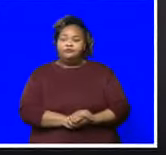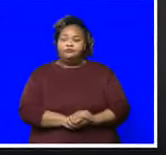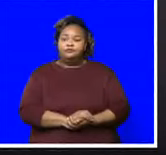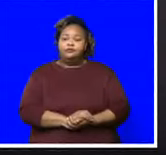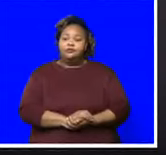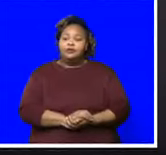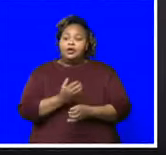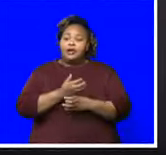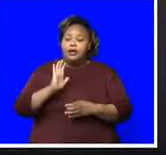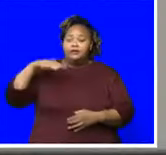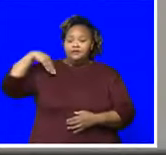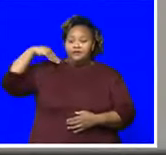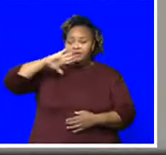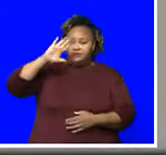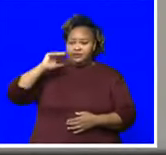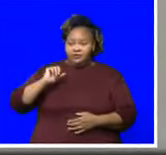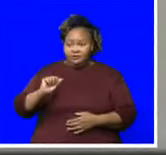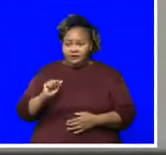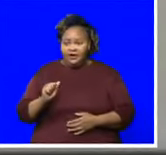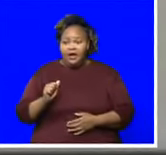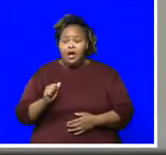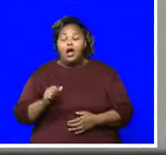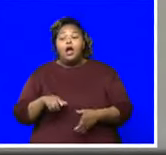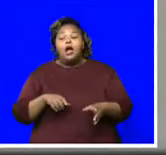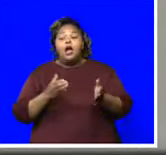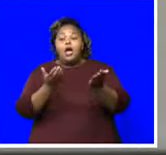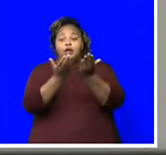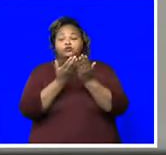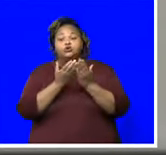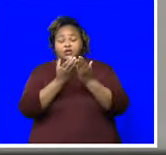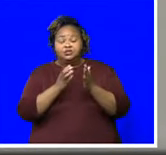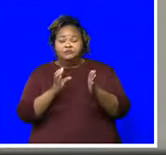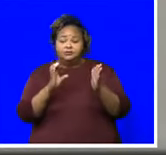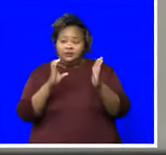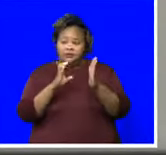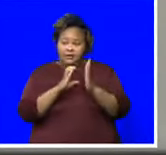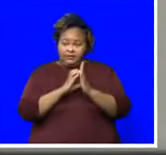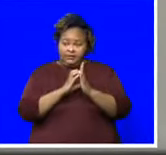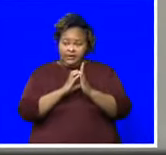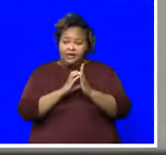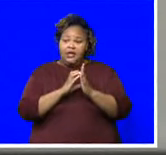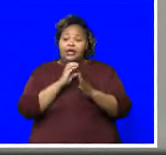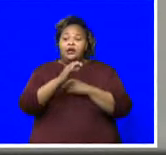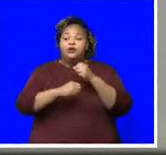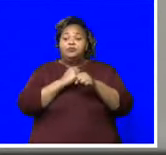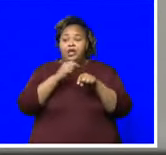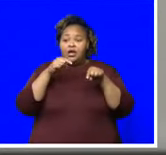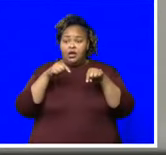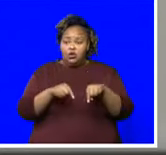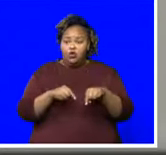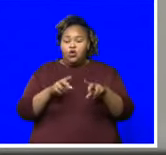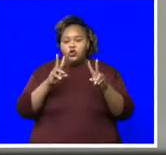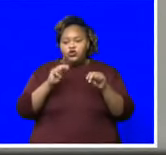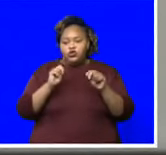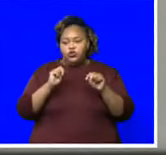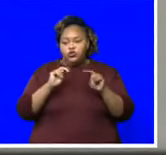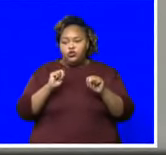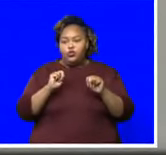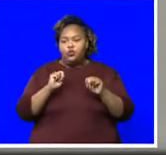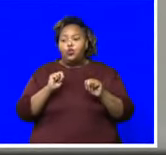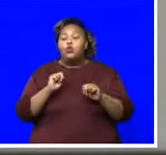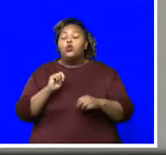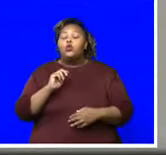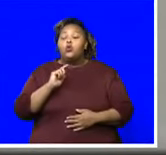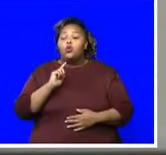is concerned, there is no new grade 10 learners this year, which is 2022, to allow